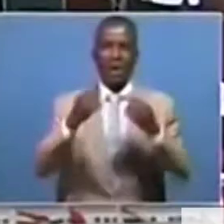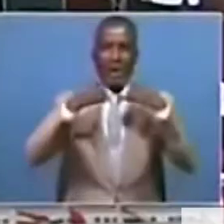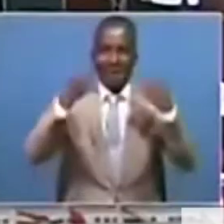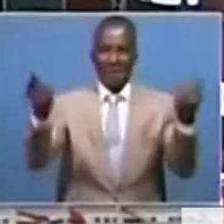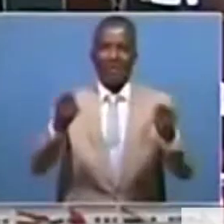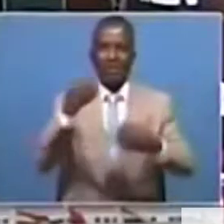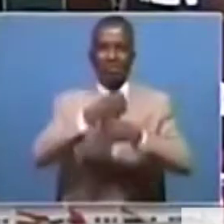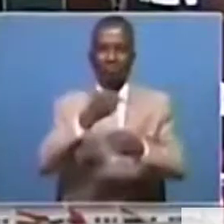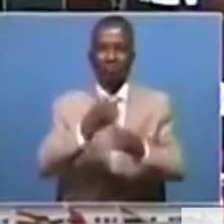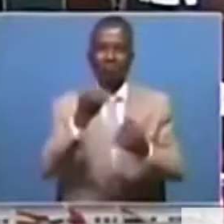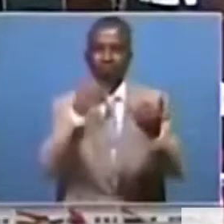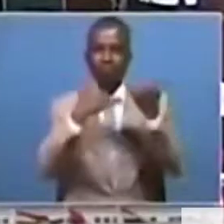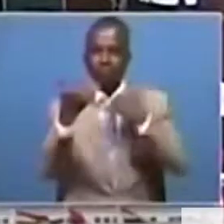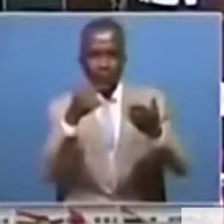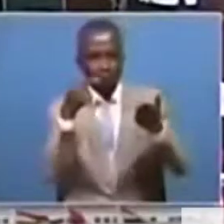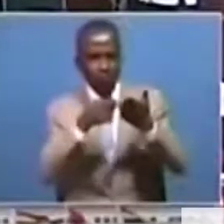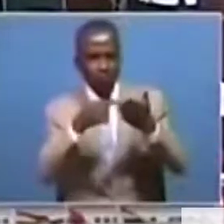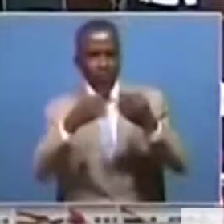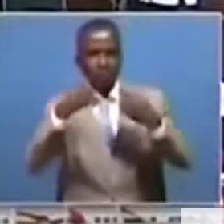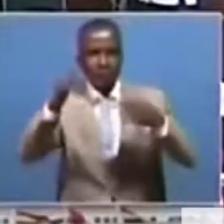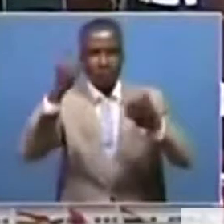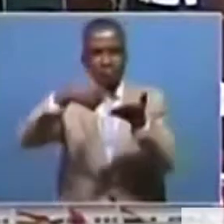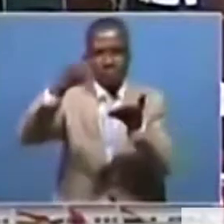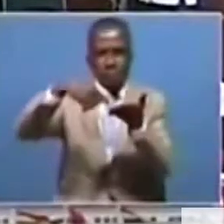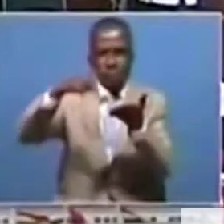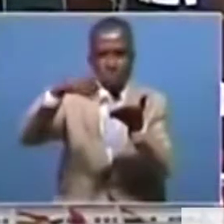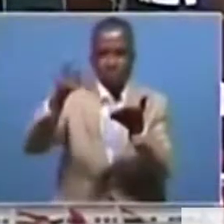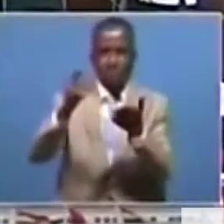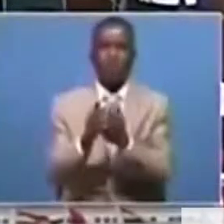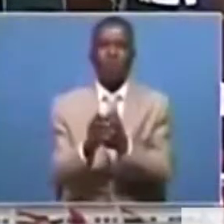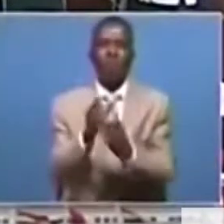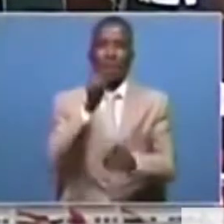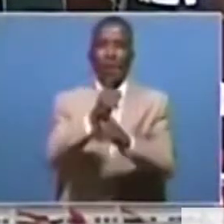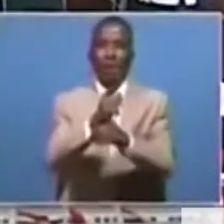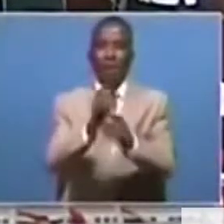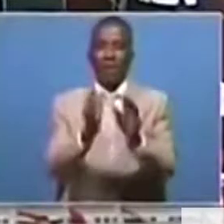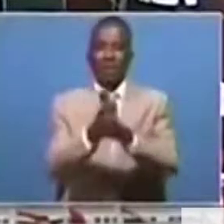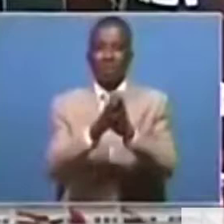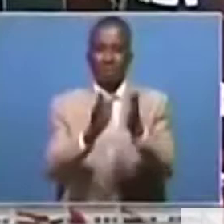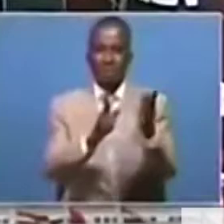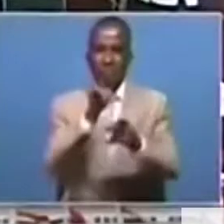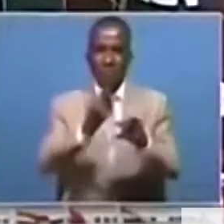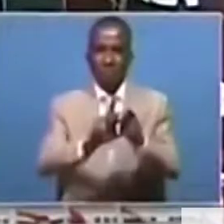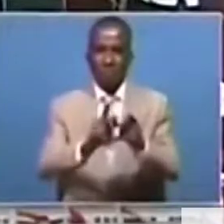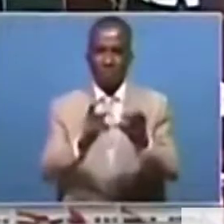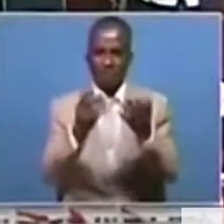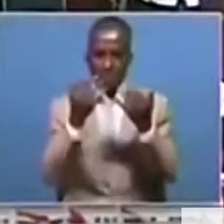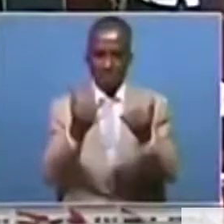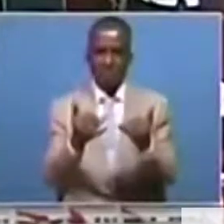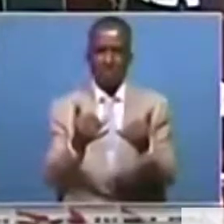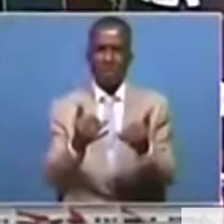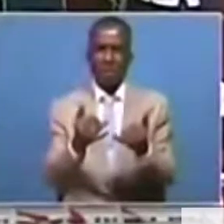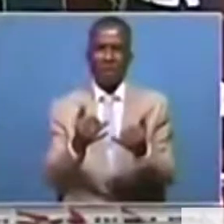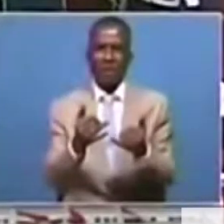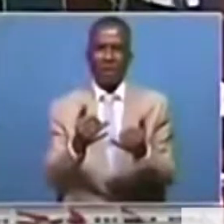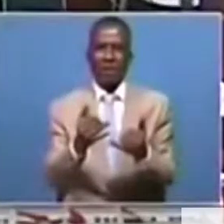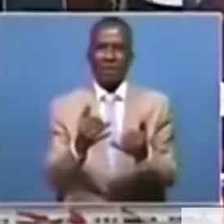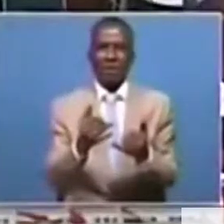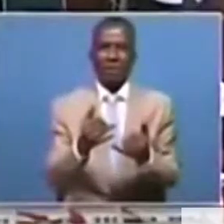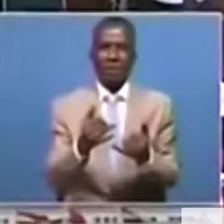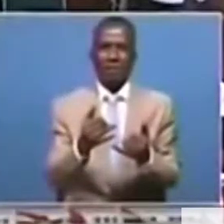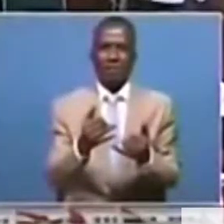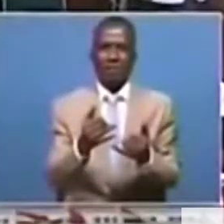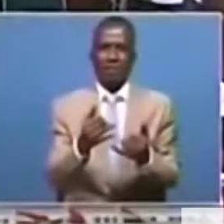correct errors in procedure and to ensure that no miscarriage of justice is occasioned during a trial. Inherent jurisdiction, which is